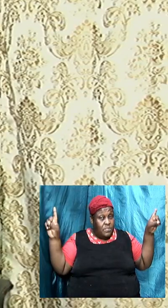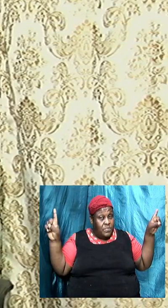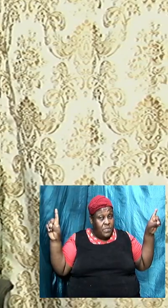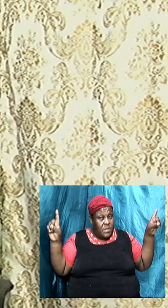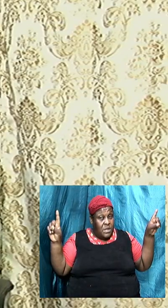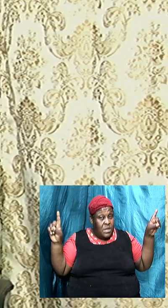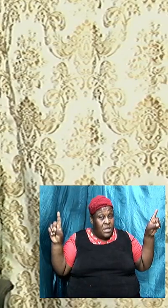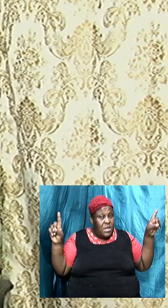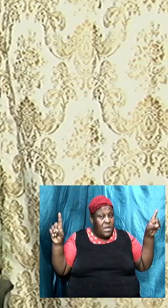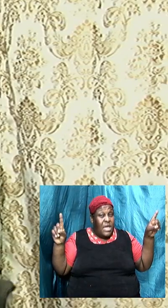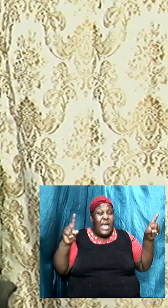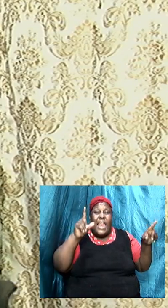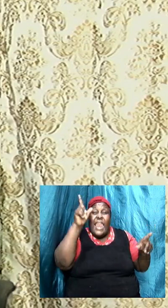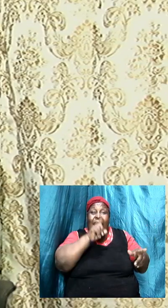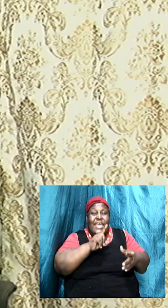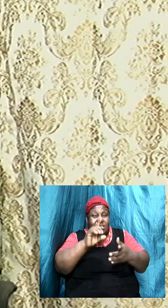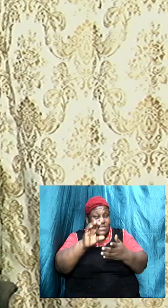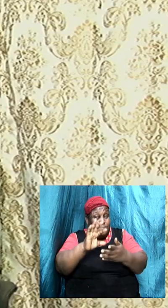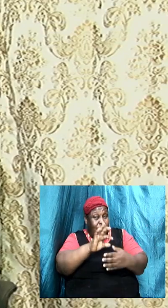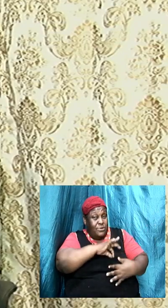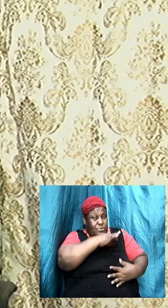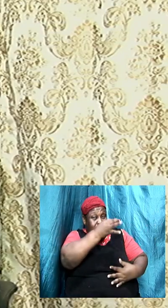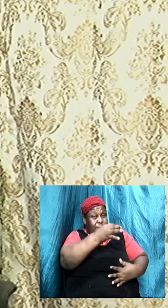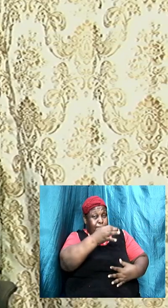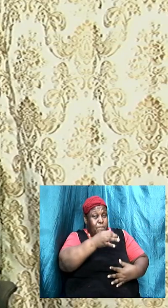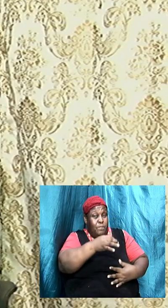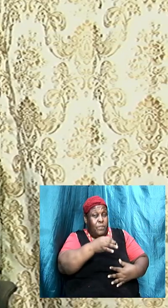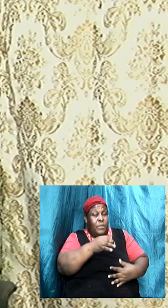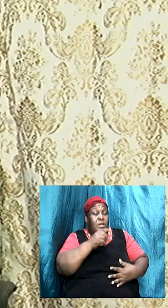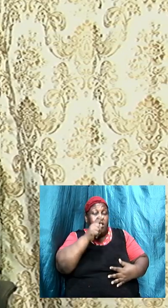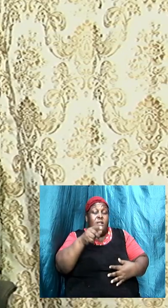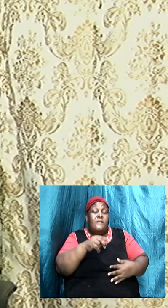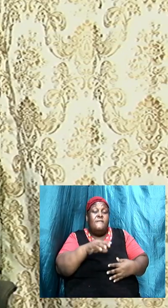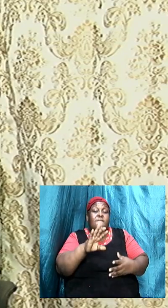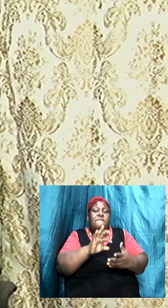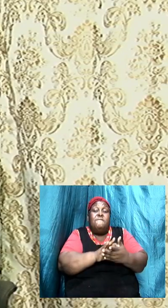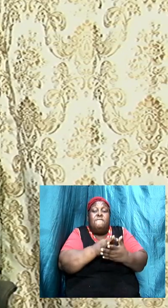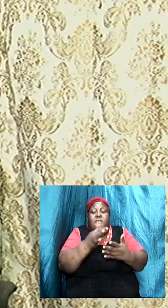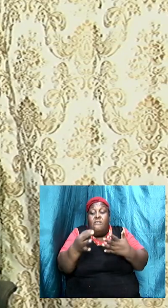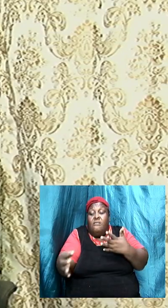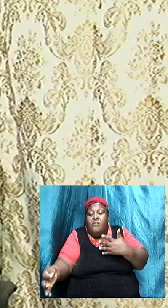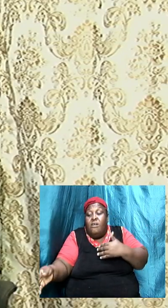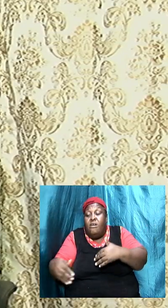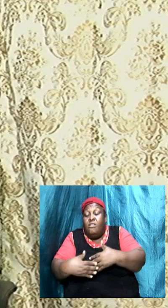and seducing spirits will fall away from grace.